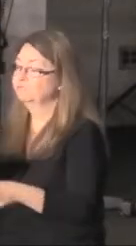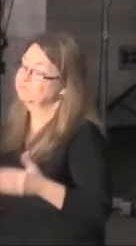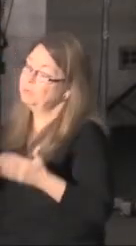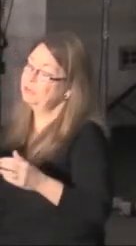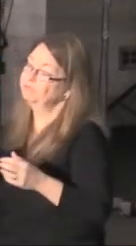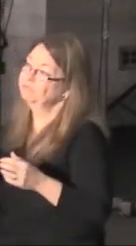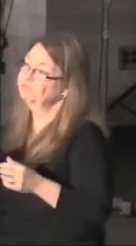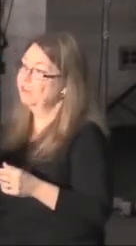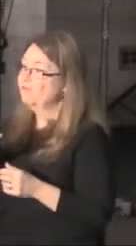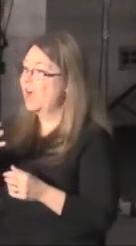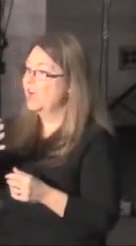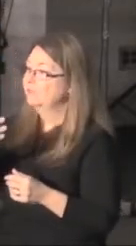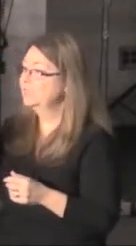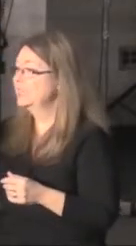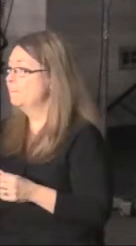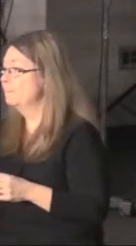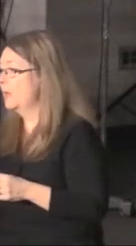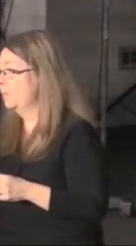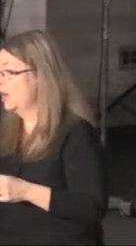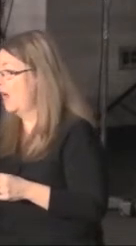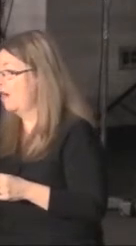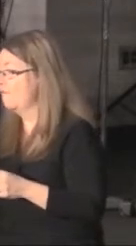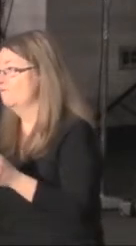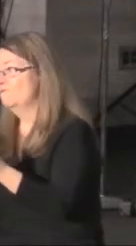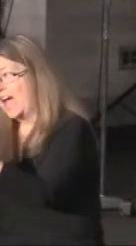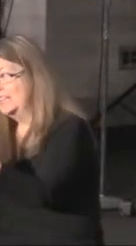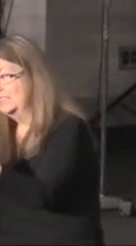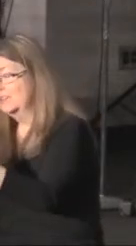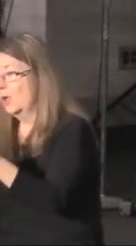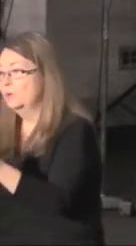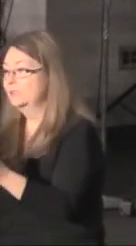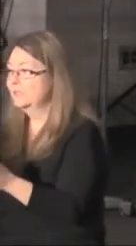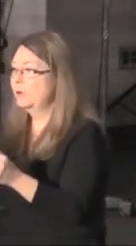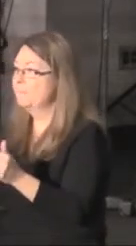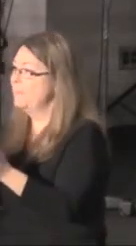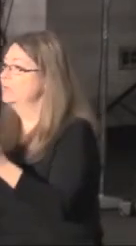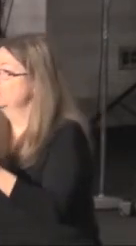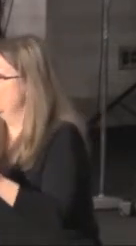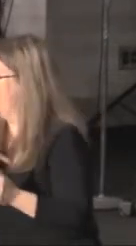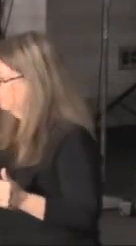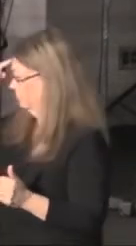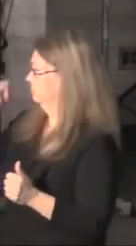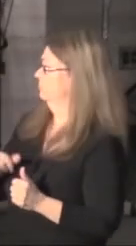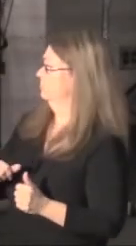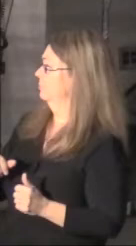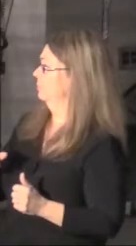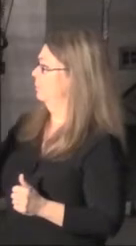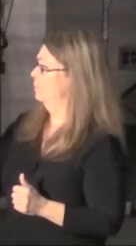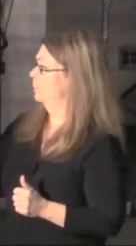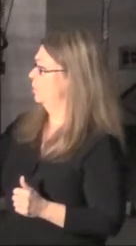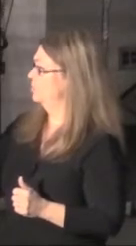10 miles an hour over the speed limit. That's just, you know, something that I do. And anytime I get passed by somebody, the first thing I think about,